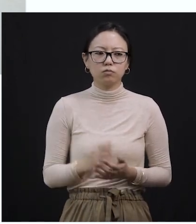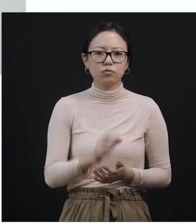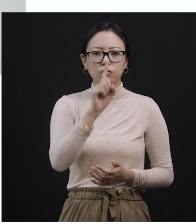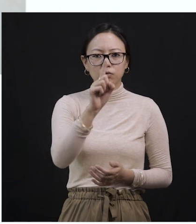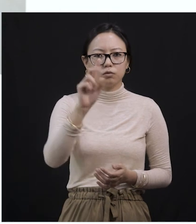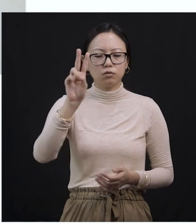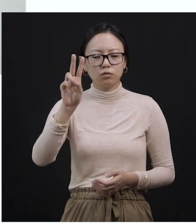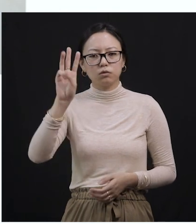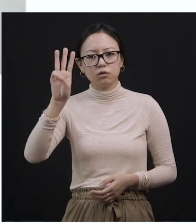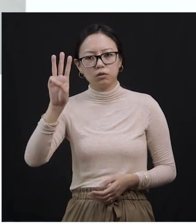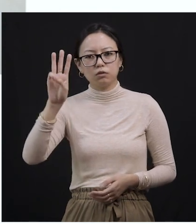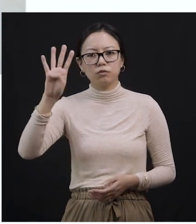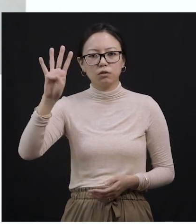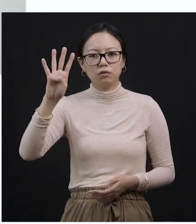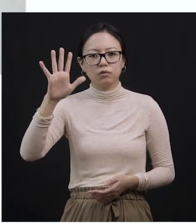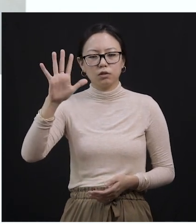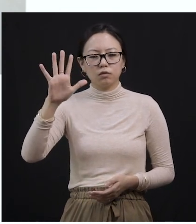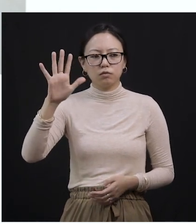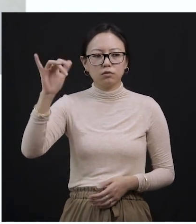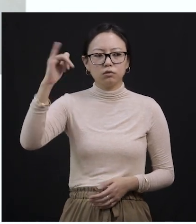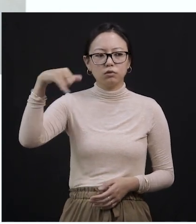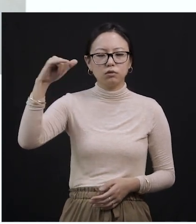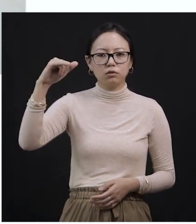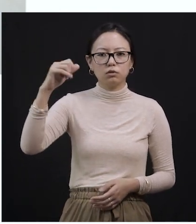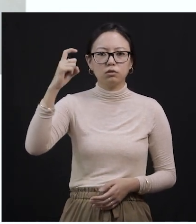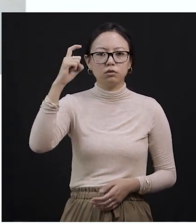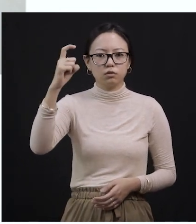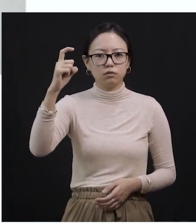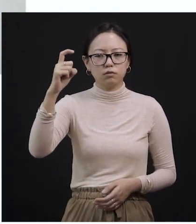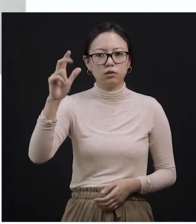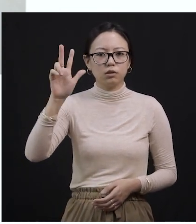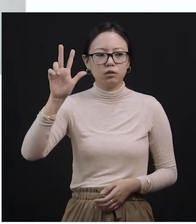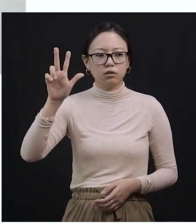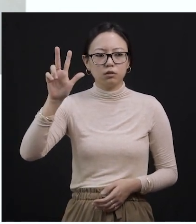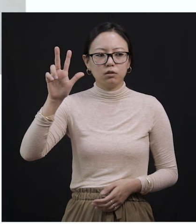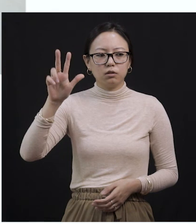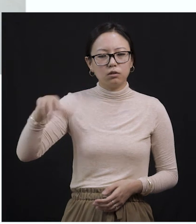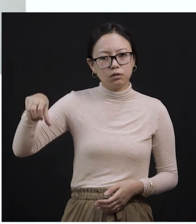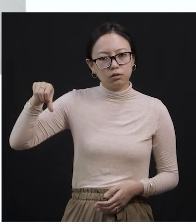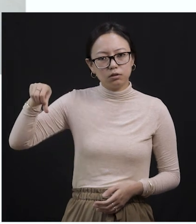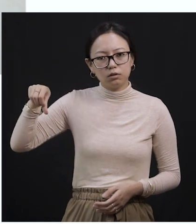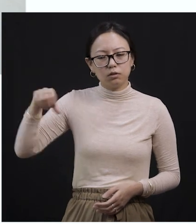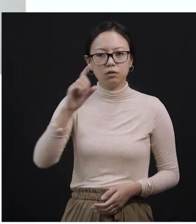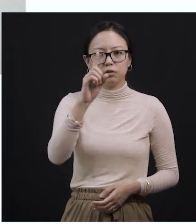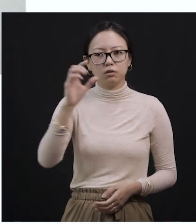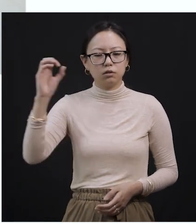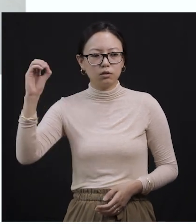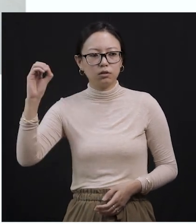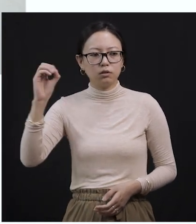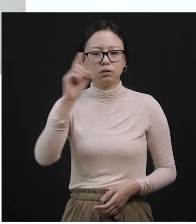2, 3, 4, 5, 6, 7, 8,